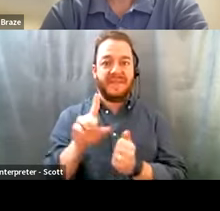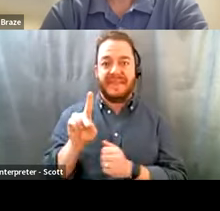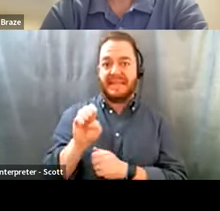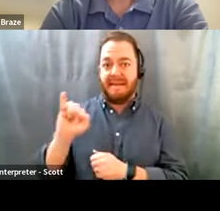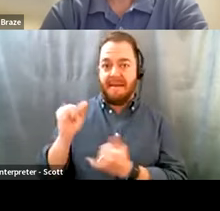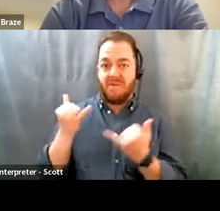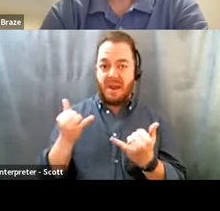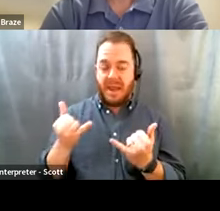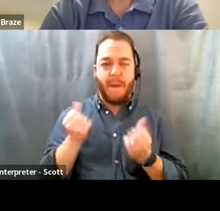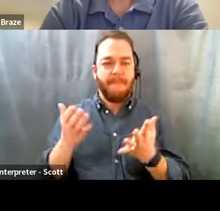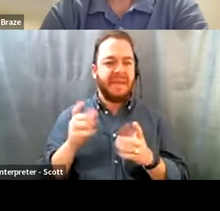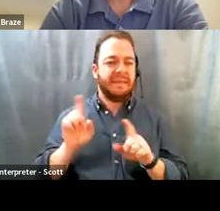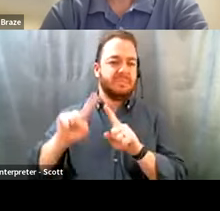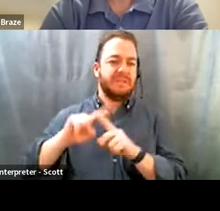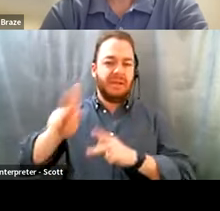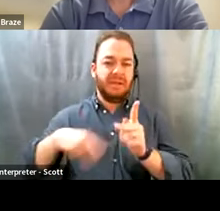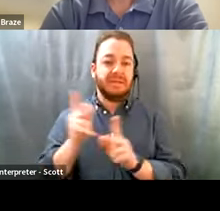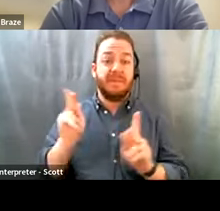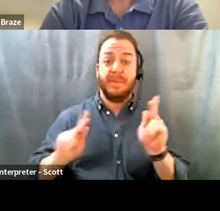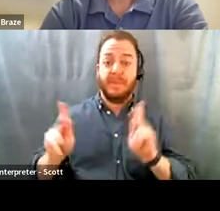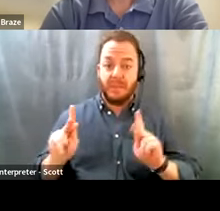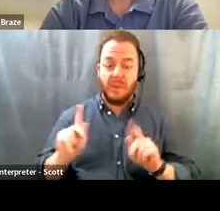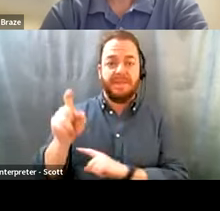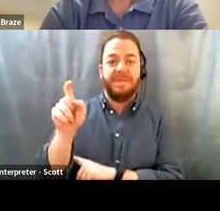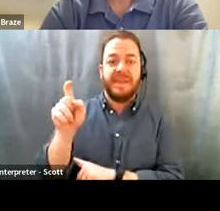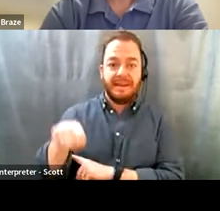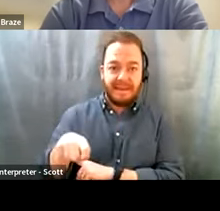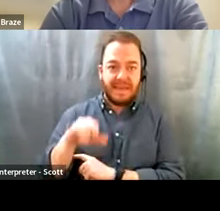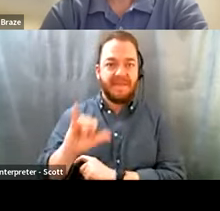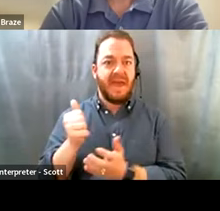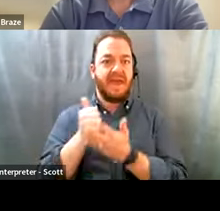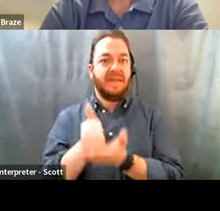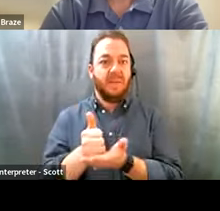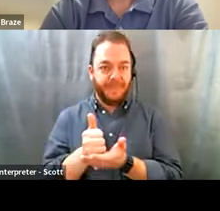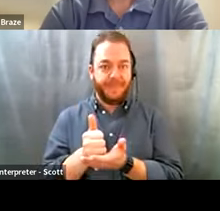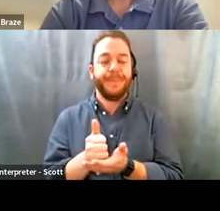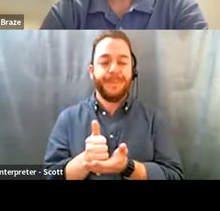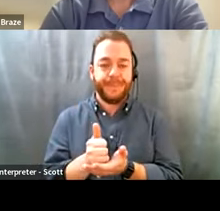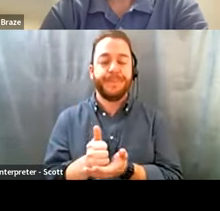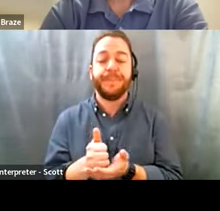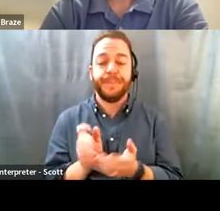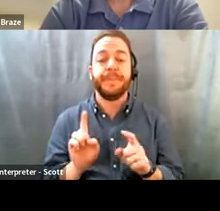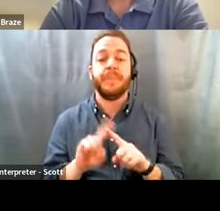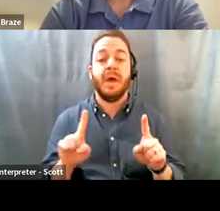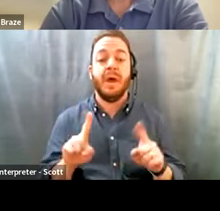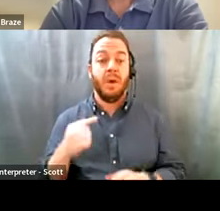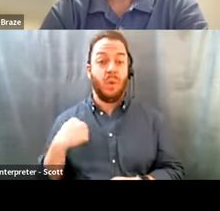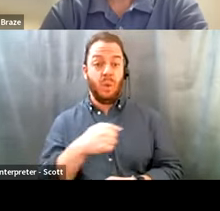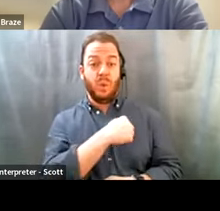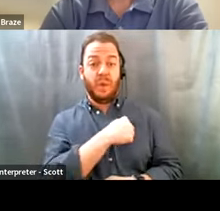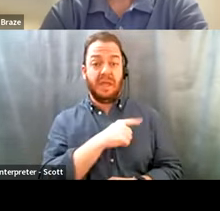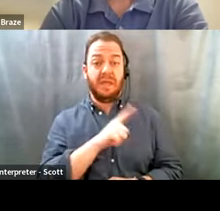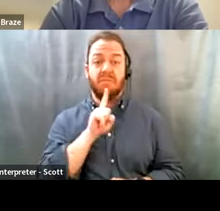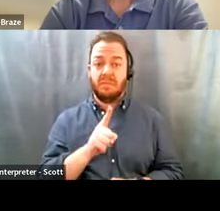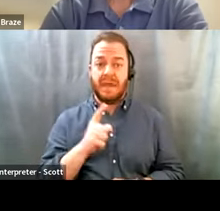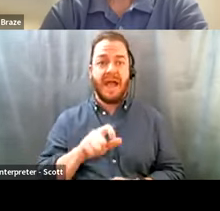there's so many types of people that need this type of assistance. But we truly